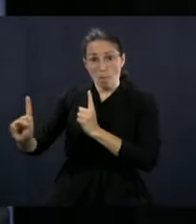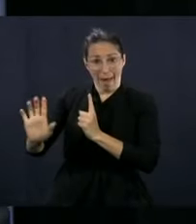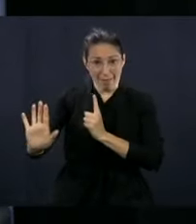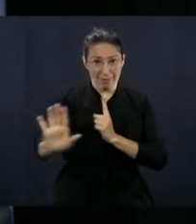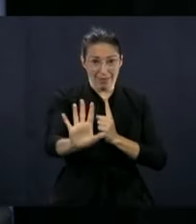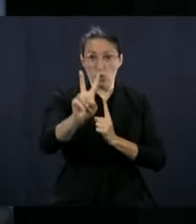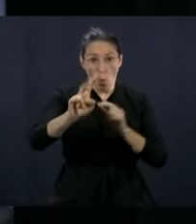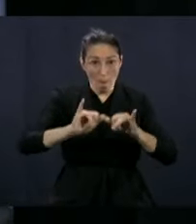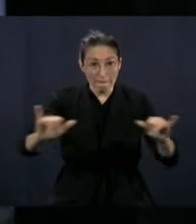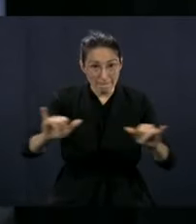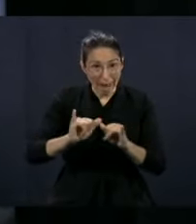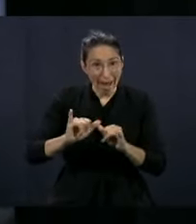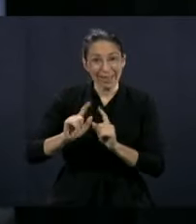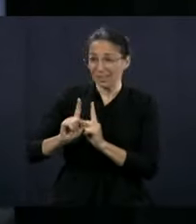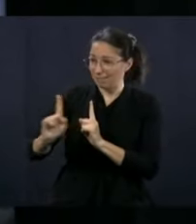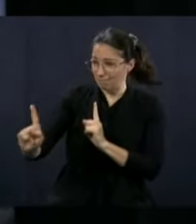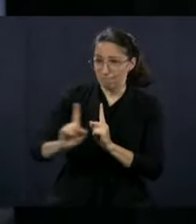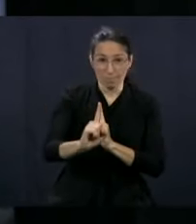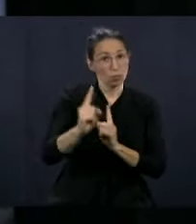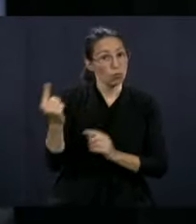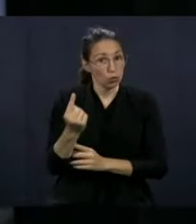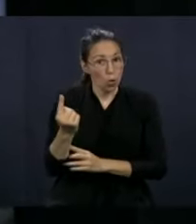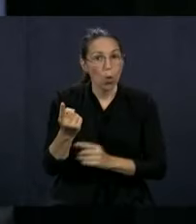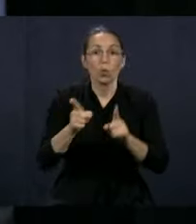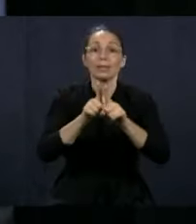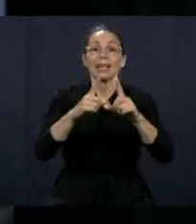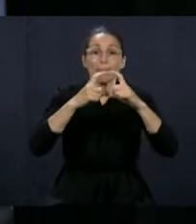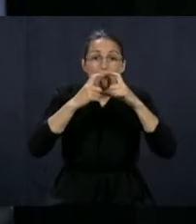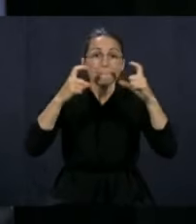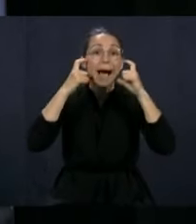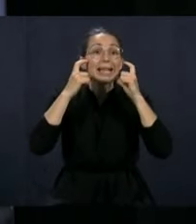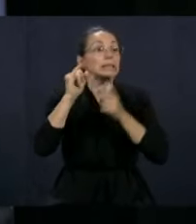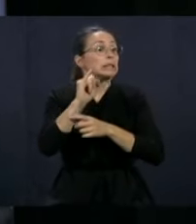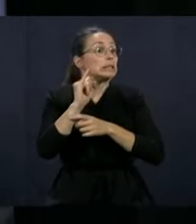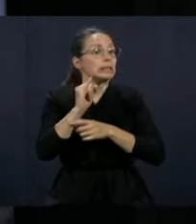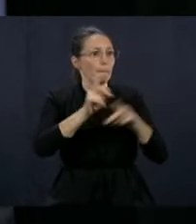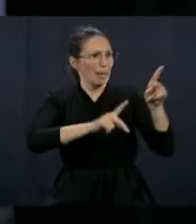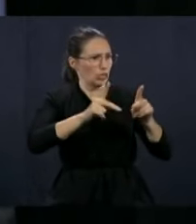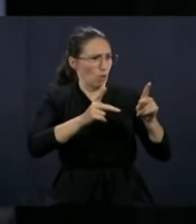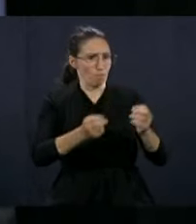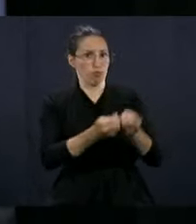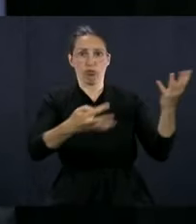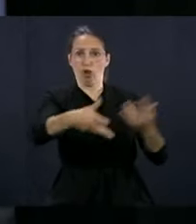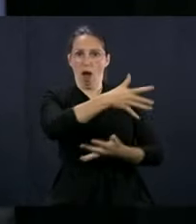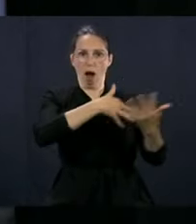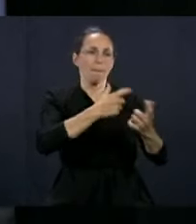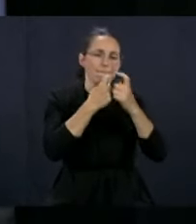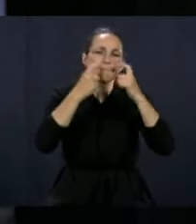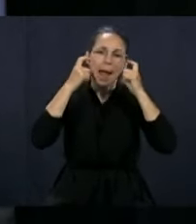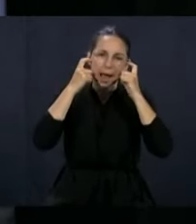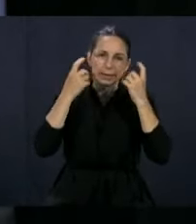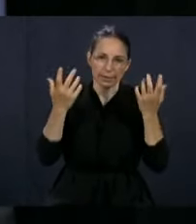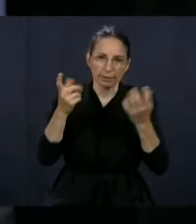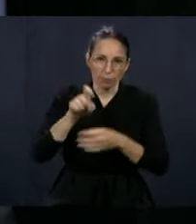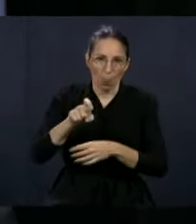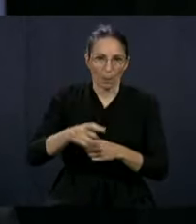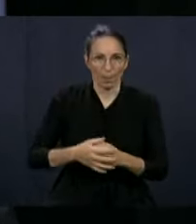Keep 2 meters away from other people. Wear a mask if you're in a place where there's a lot of people.